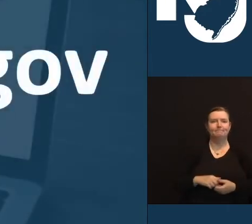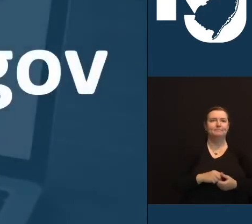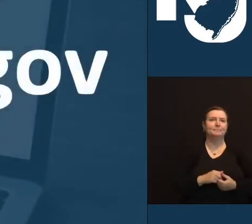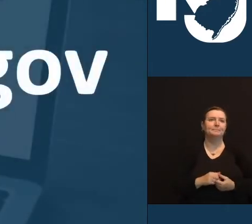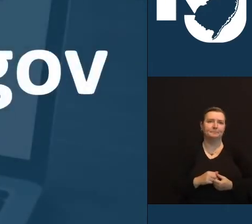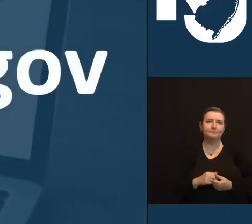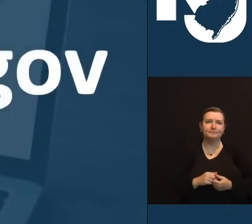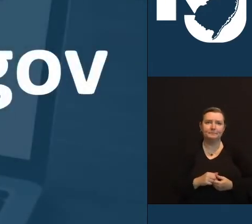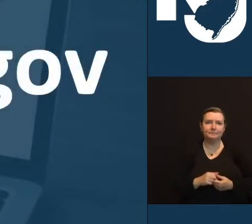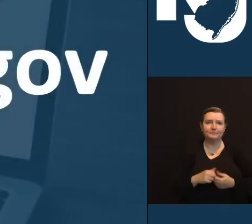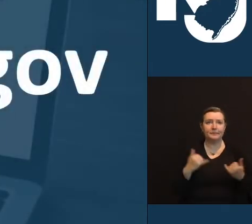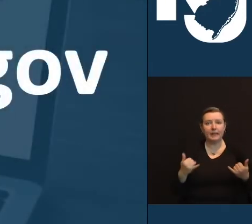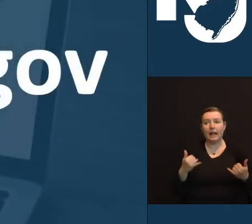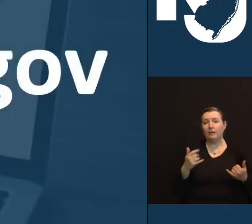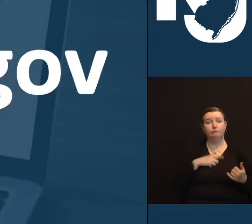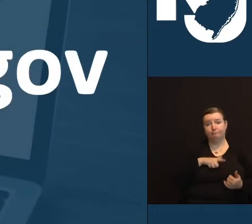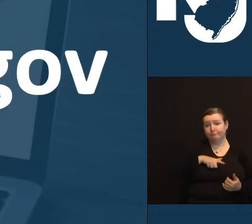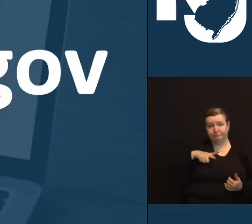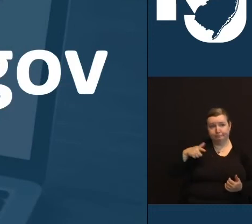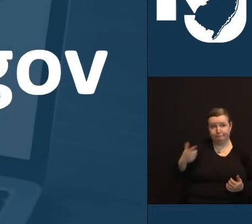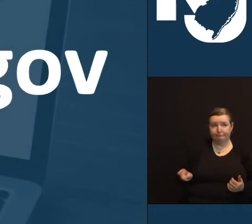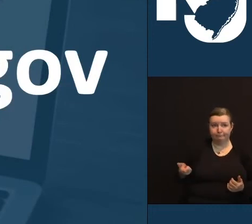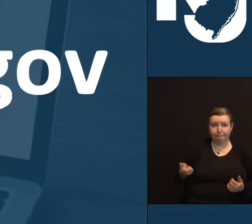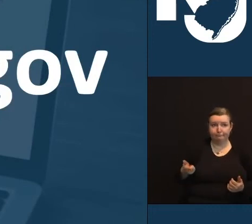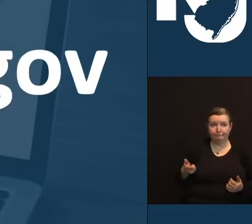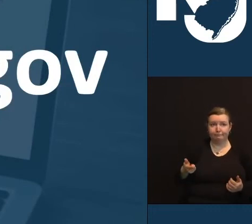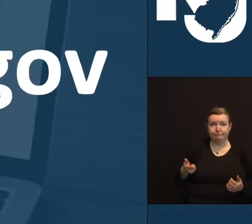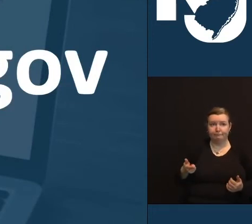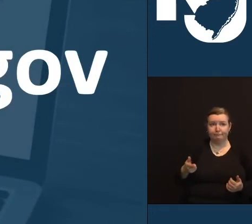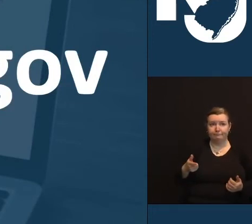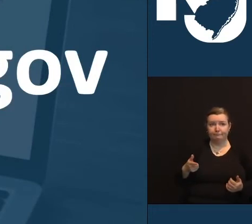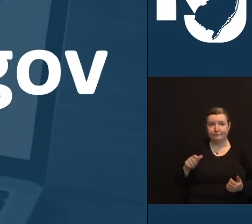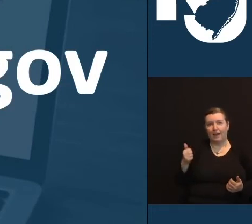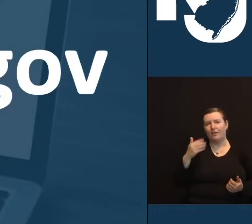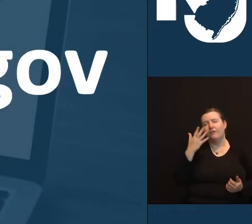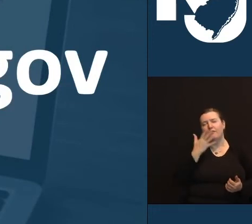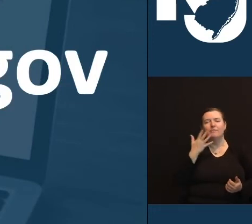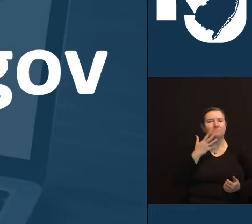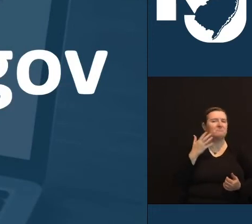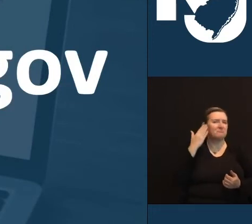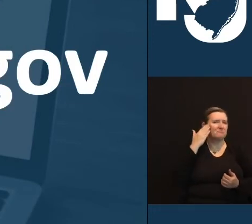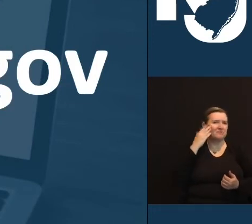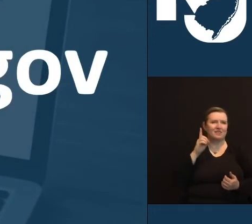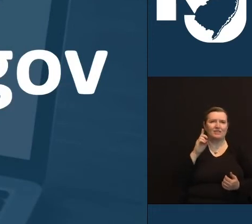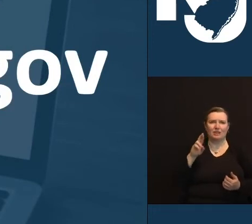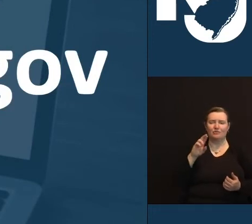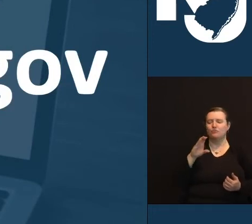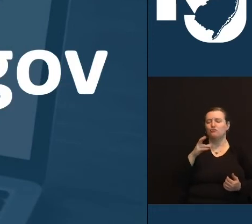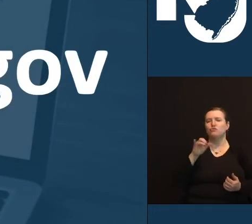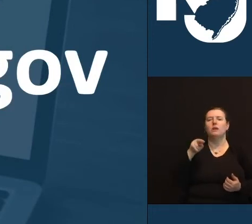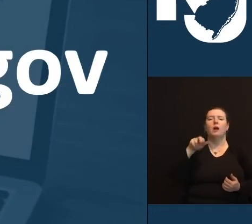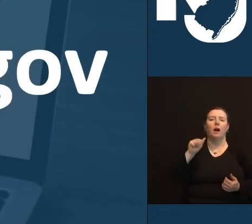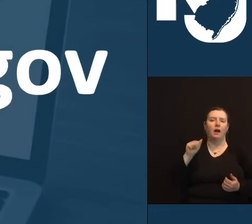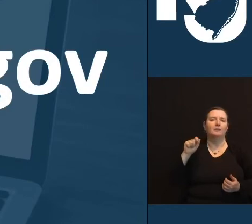allow me to hand the briefing over again to a very familiar face, the woman to my right, Dr. Christina